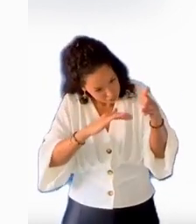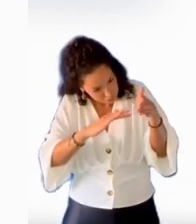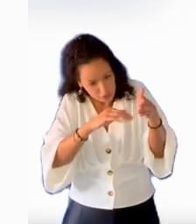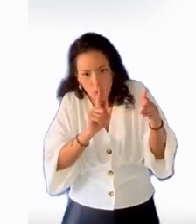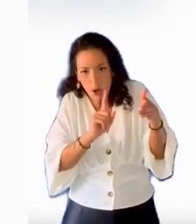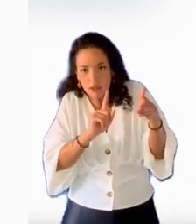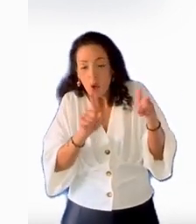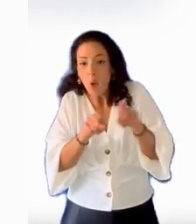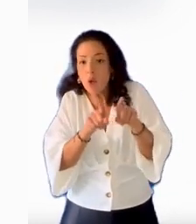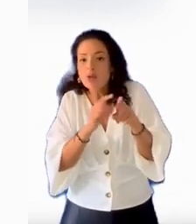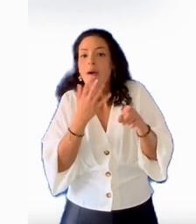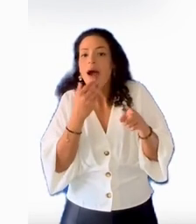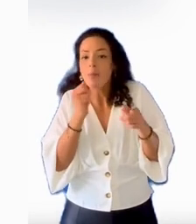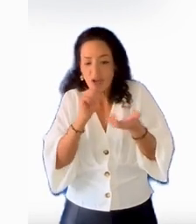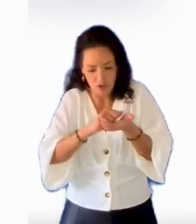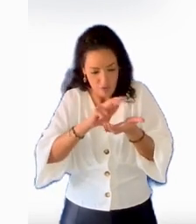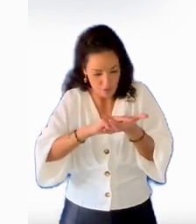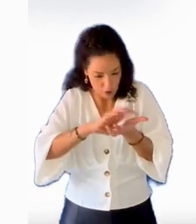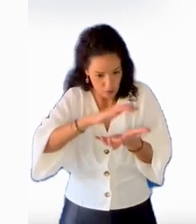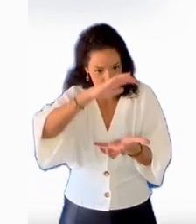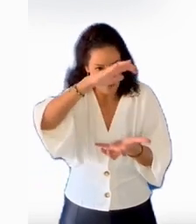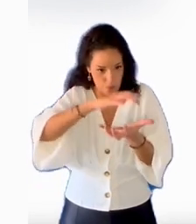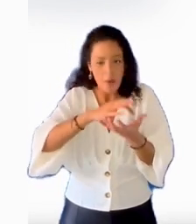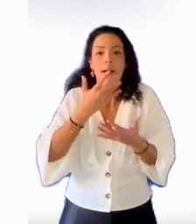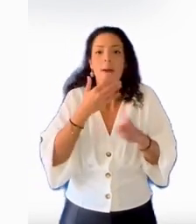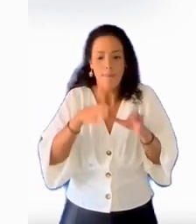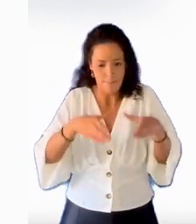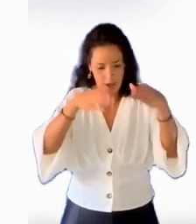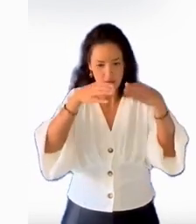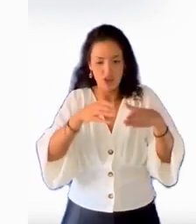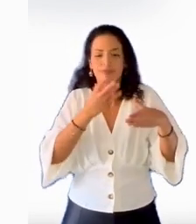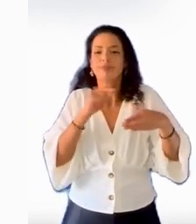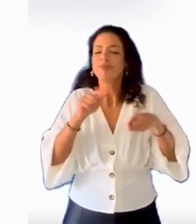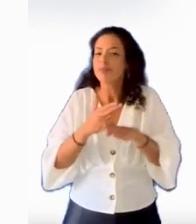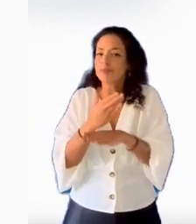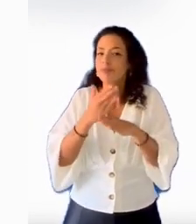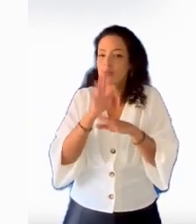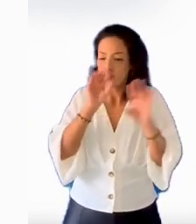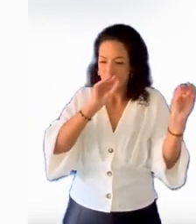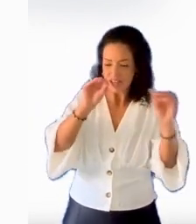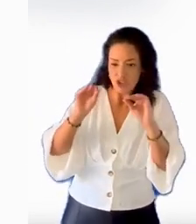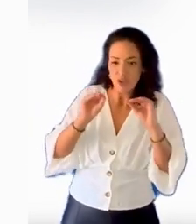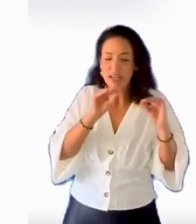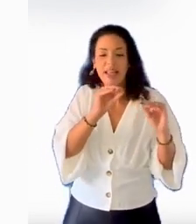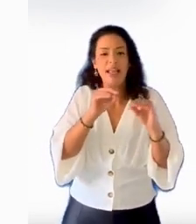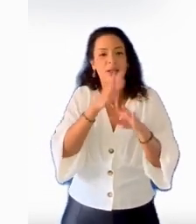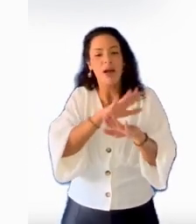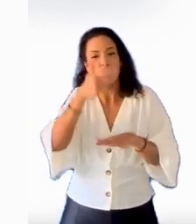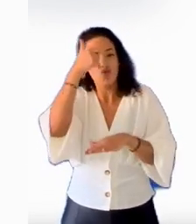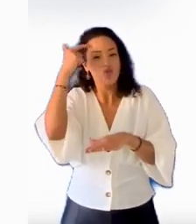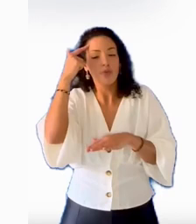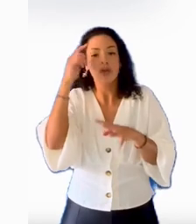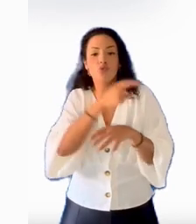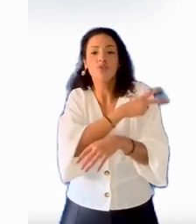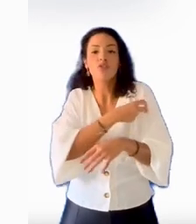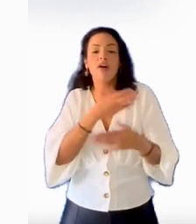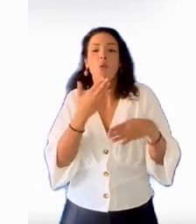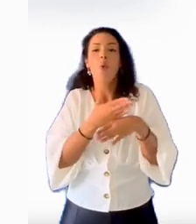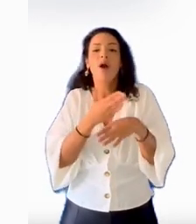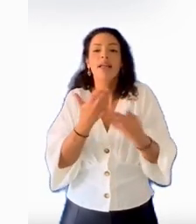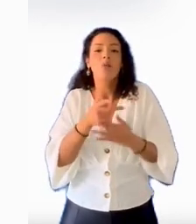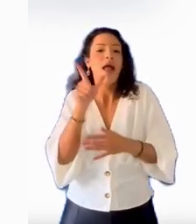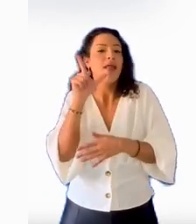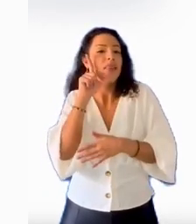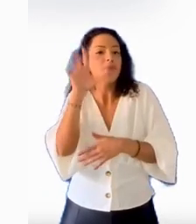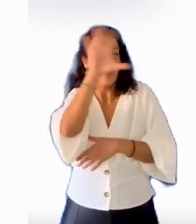as how full it is. I used this activity to provide education about trauma to a group of staff working in Libya, many of whom had